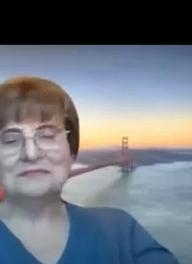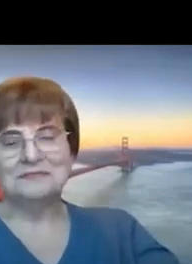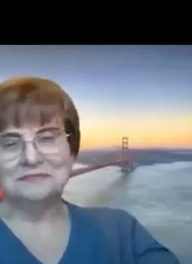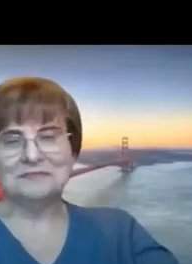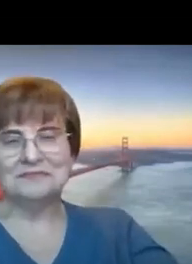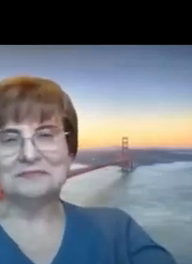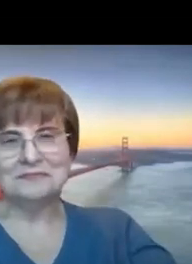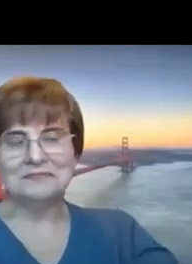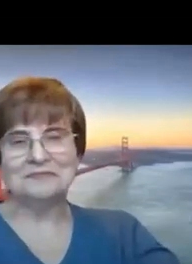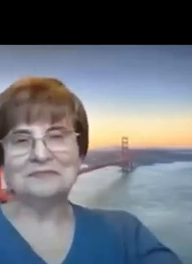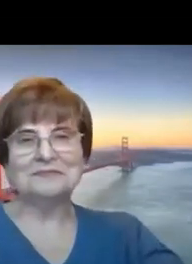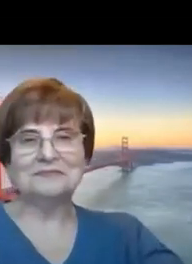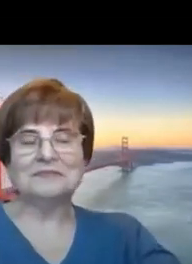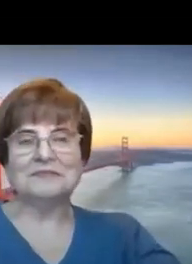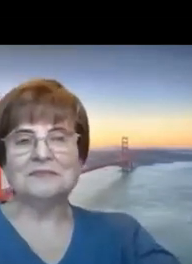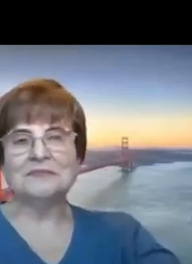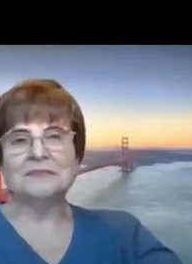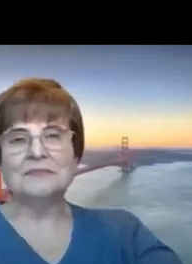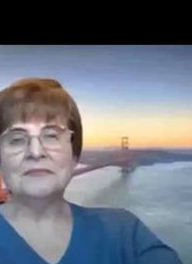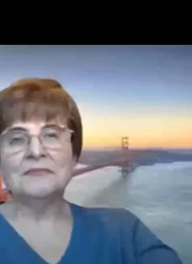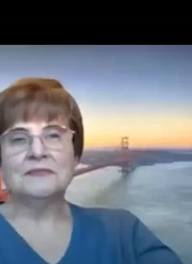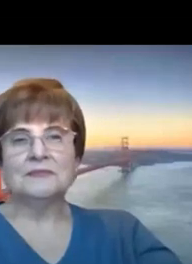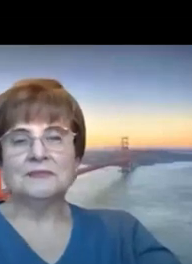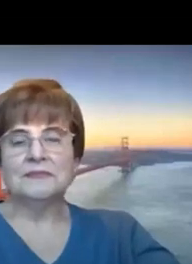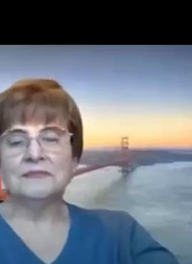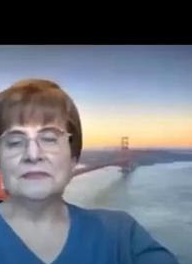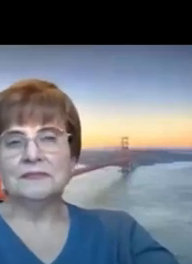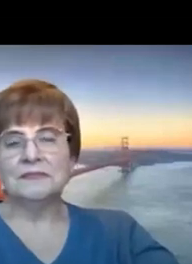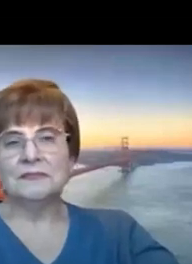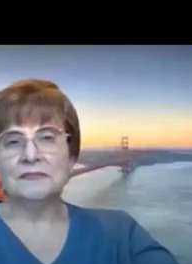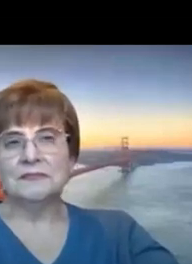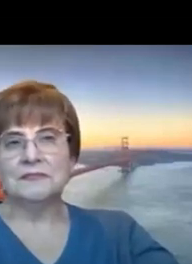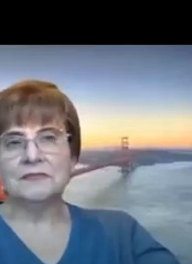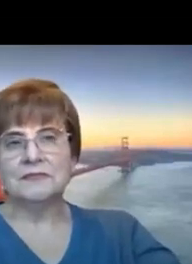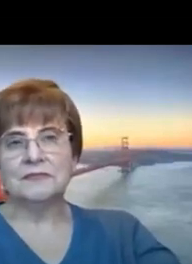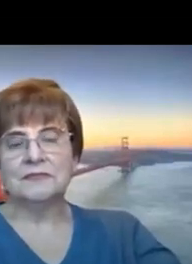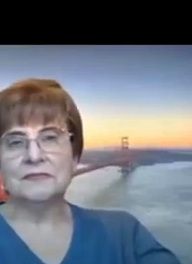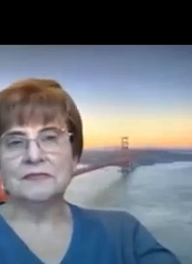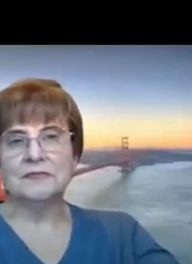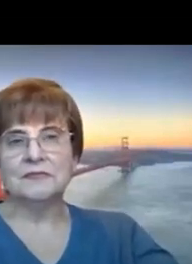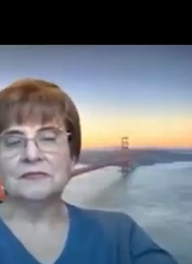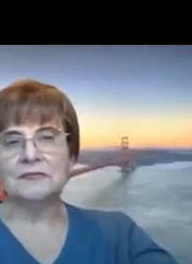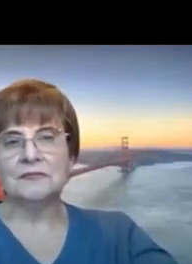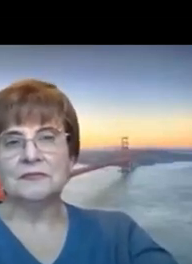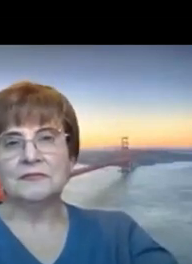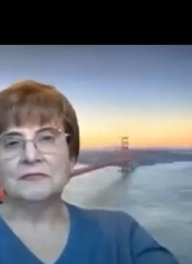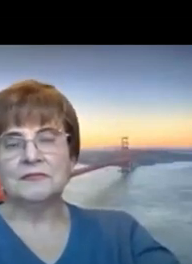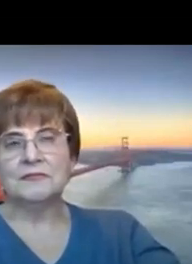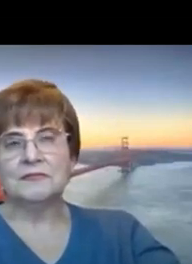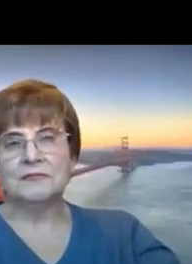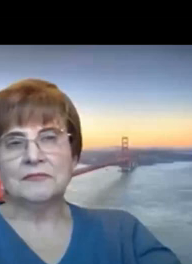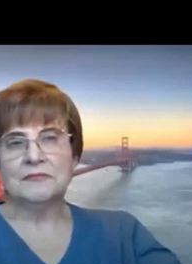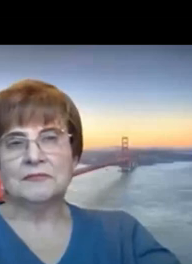it's not a big deal. You know, they've kind of become lax in their feelings about earthquakes. And I think that when the children come and their grandchildren